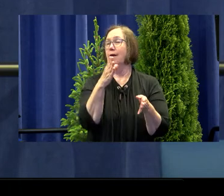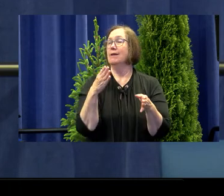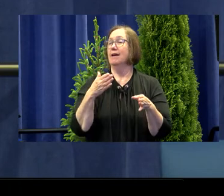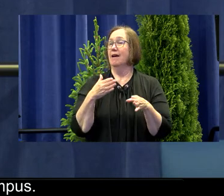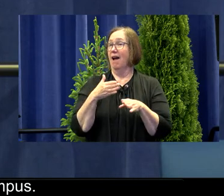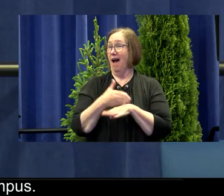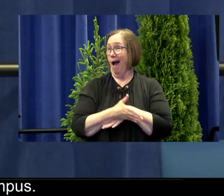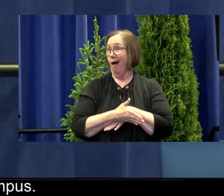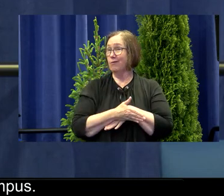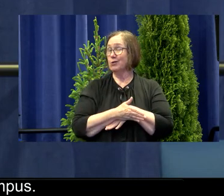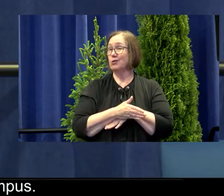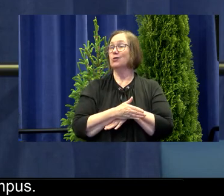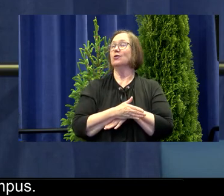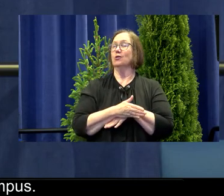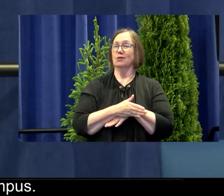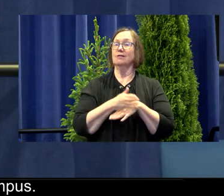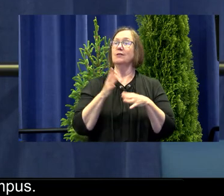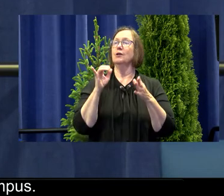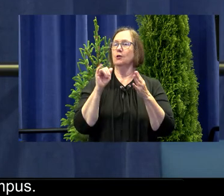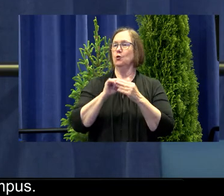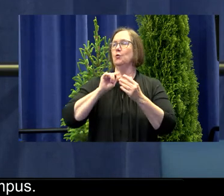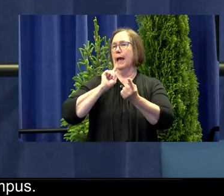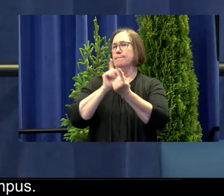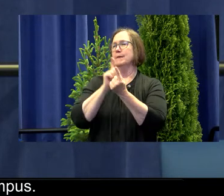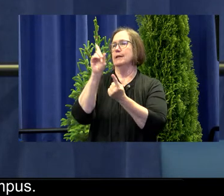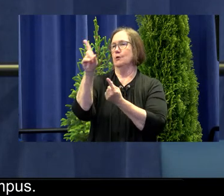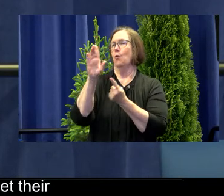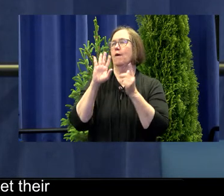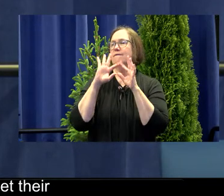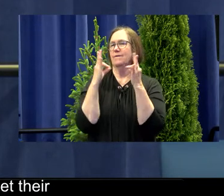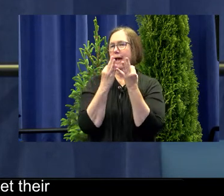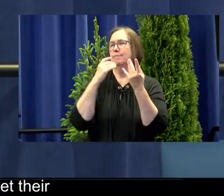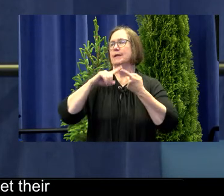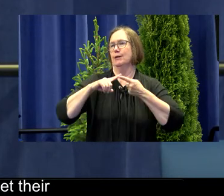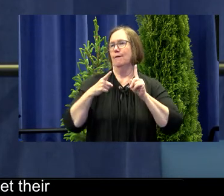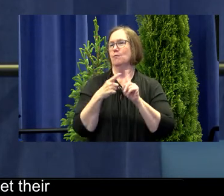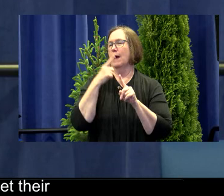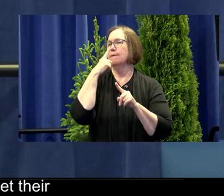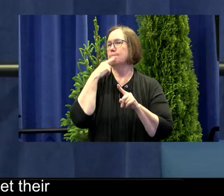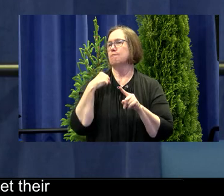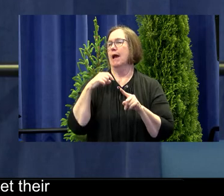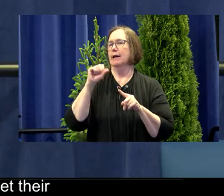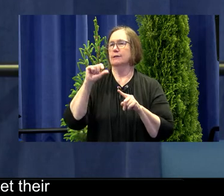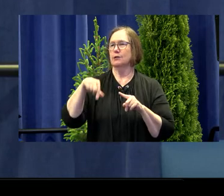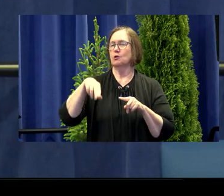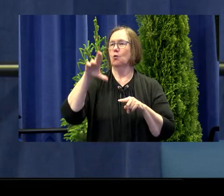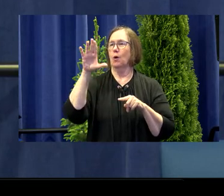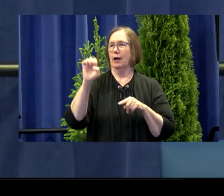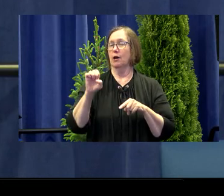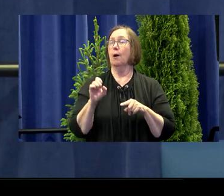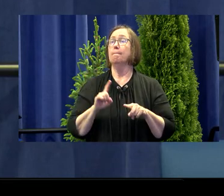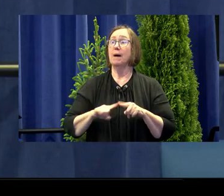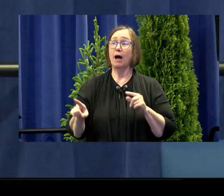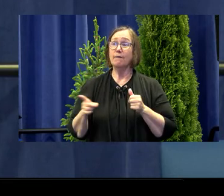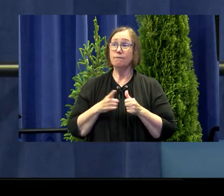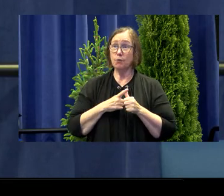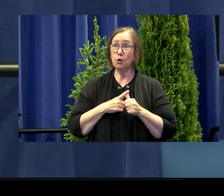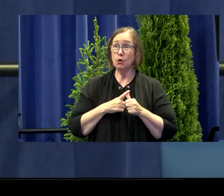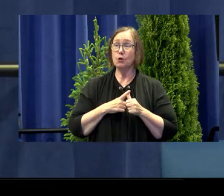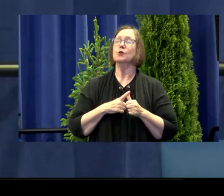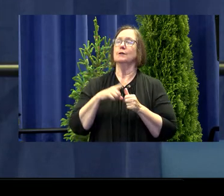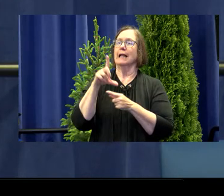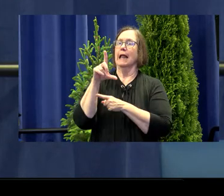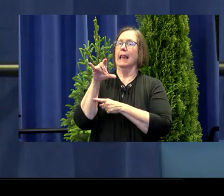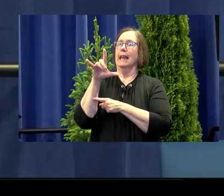ceremony, graduates will meet their guests in Red Square. Before the recession, I invite Lily Guthrie, a